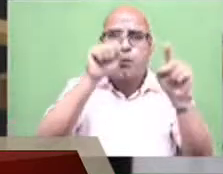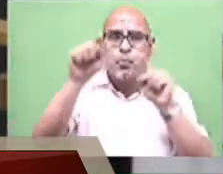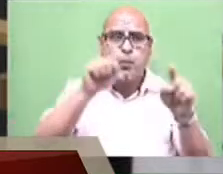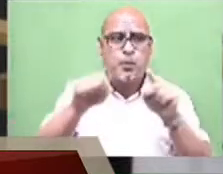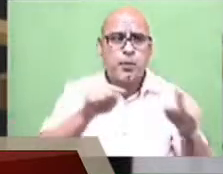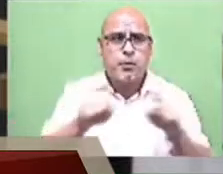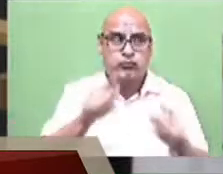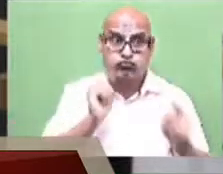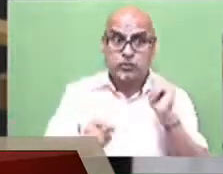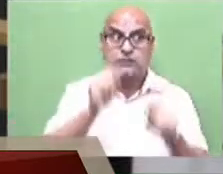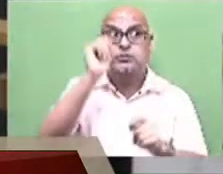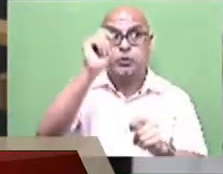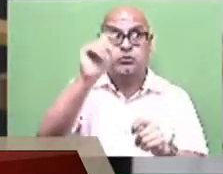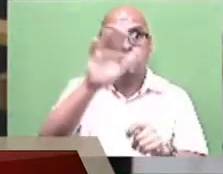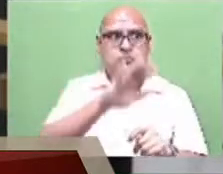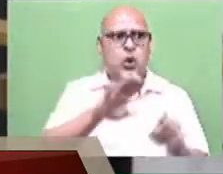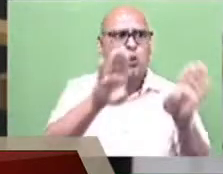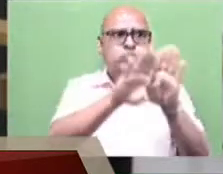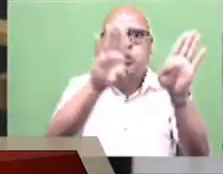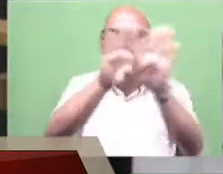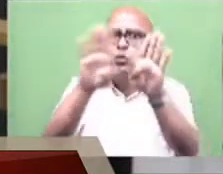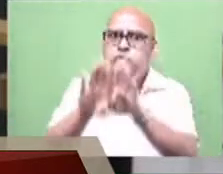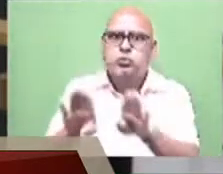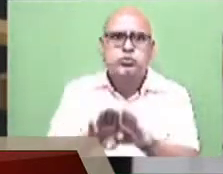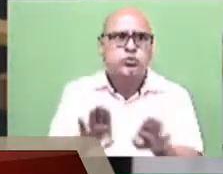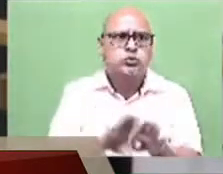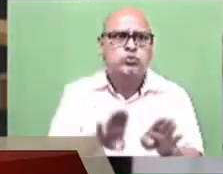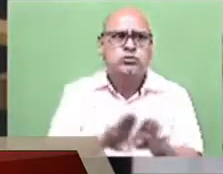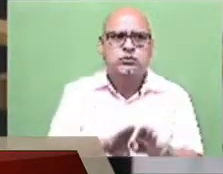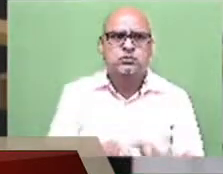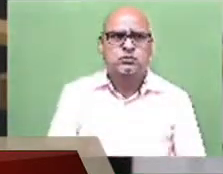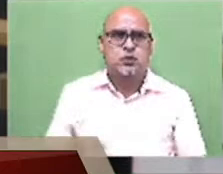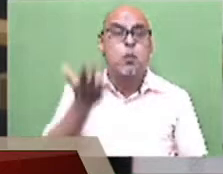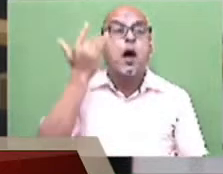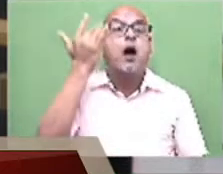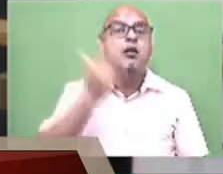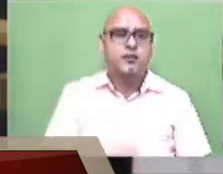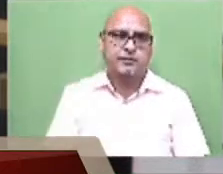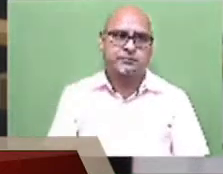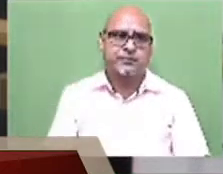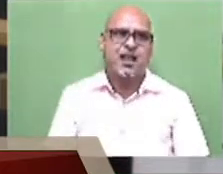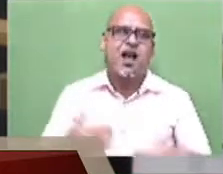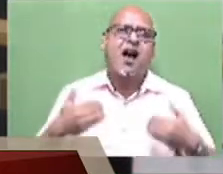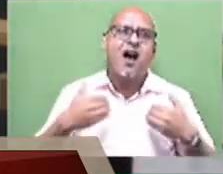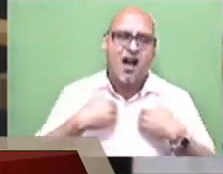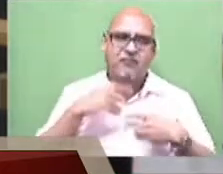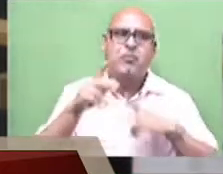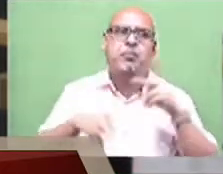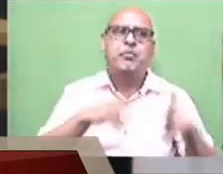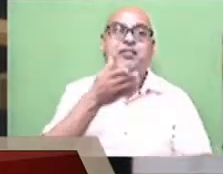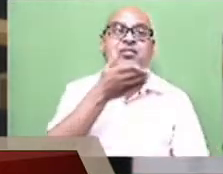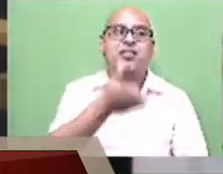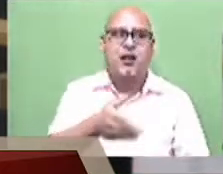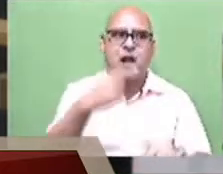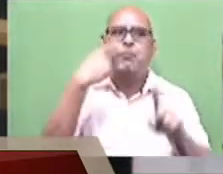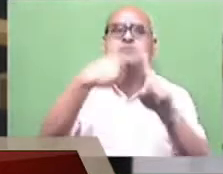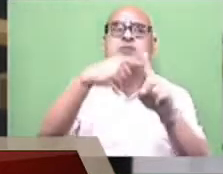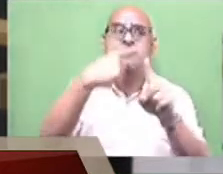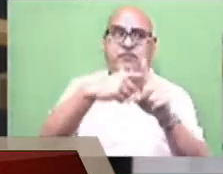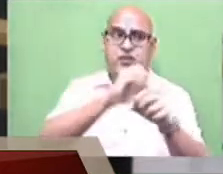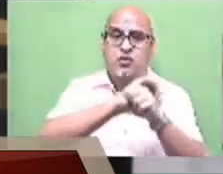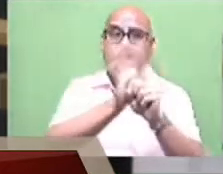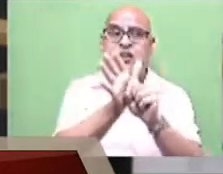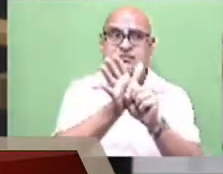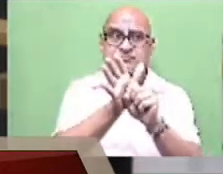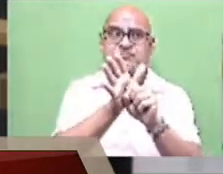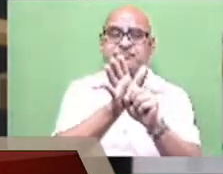country because there are positive cases of COVID-19 in some of those courts. But yet you are encouraging persons to come to the